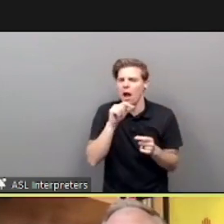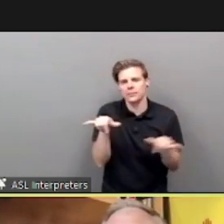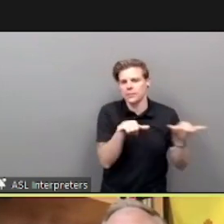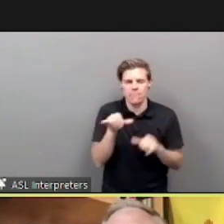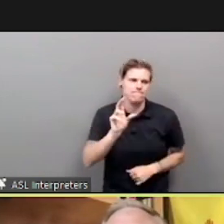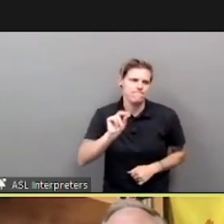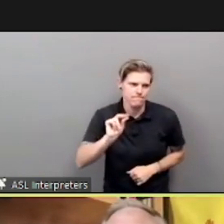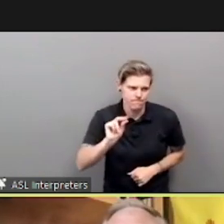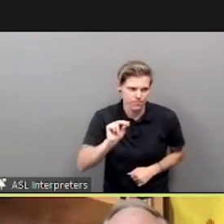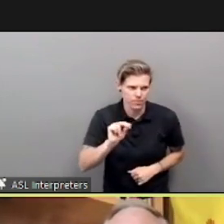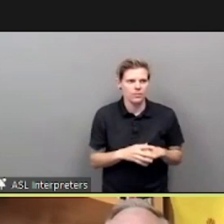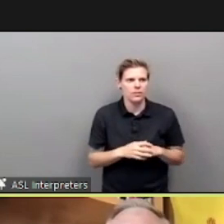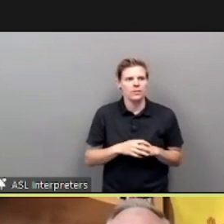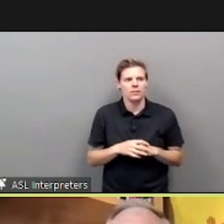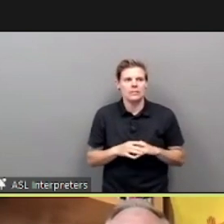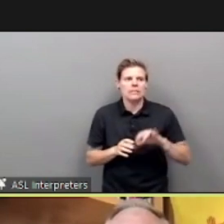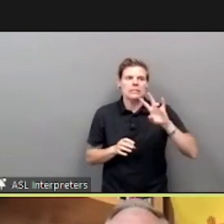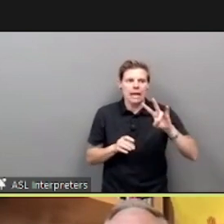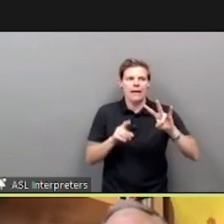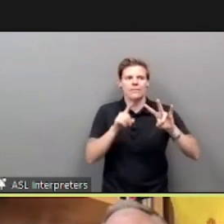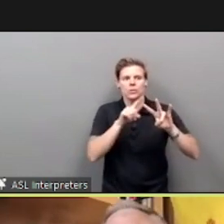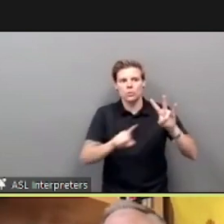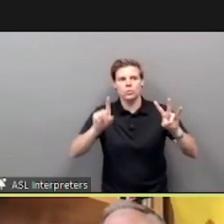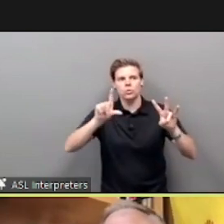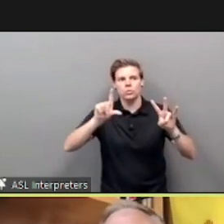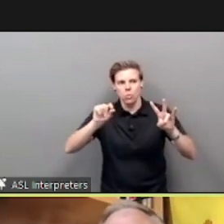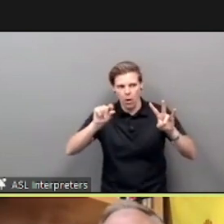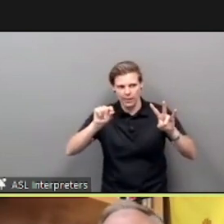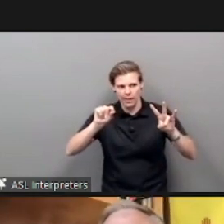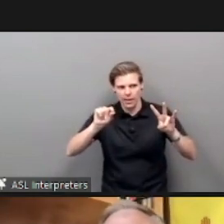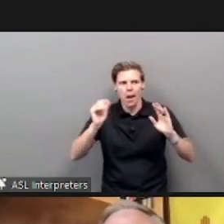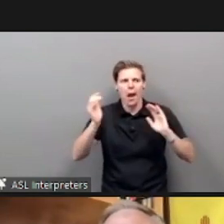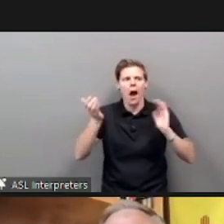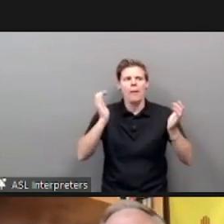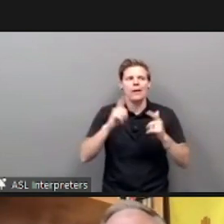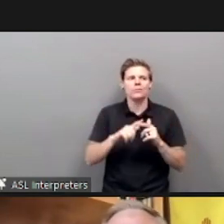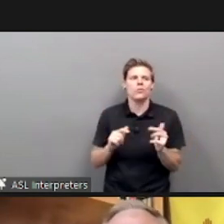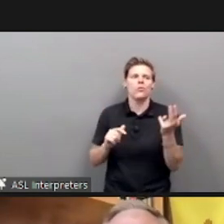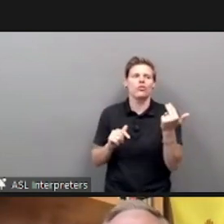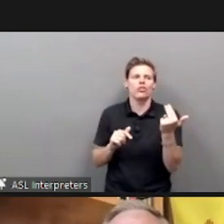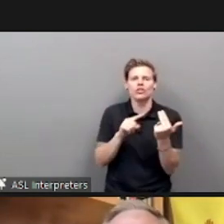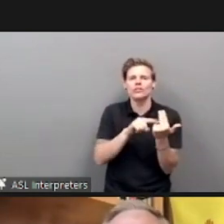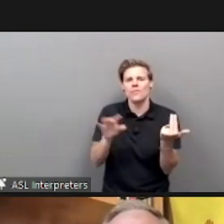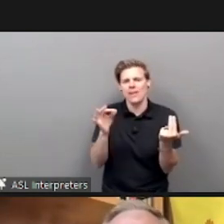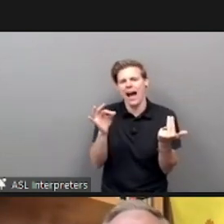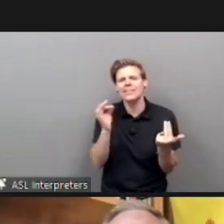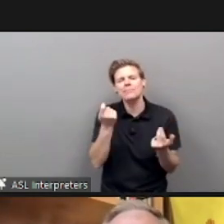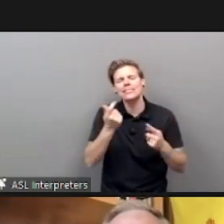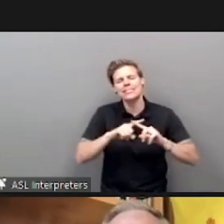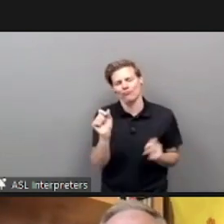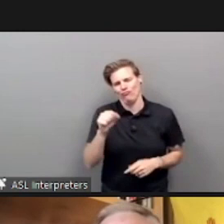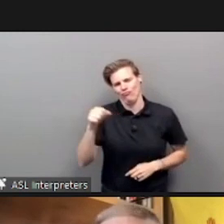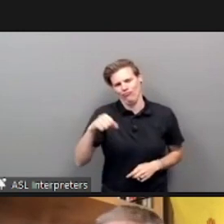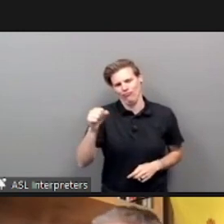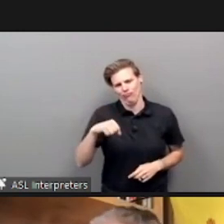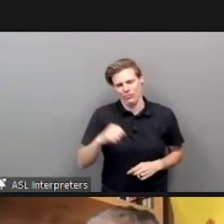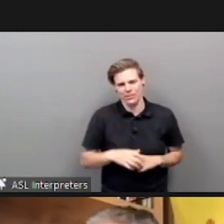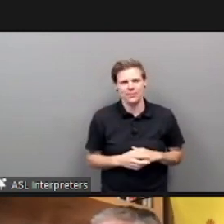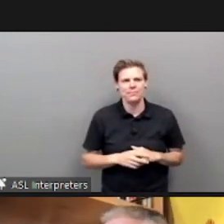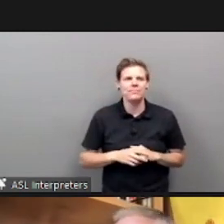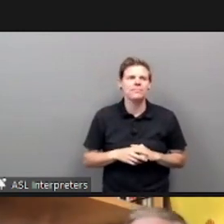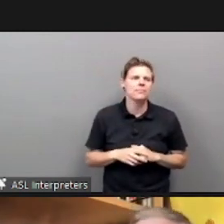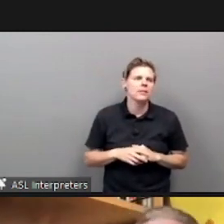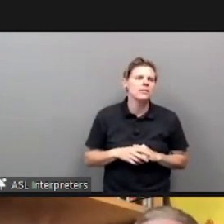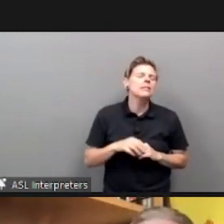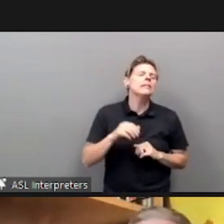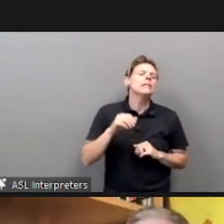and the 13th to the 19th here, for example. Right, but so Dr. Grace, what you had said last spring was that in these small